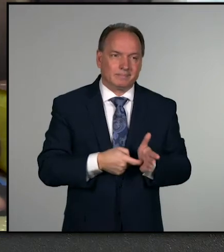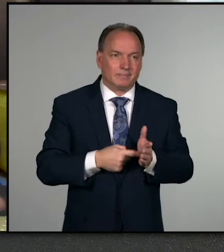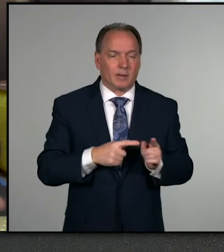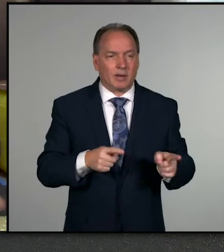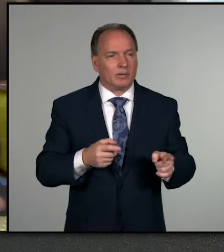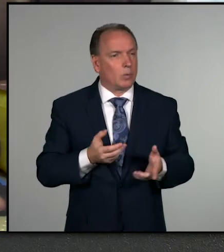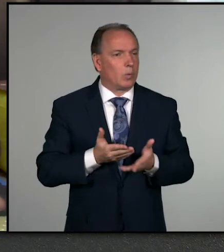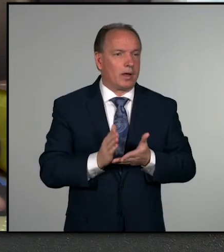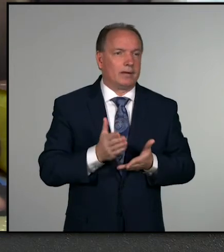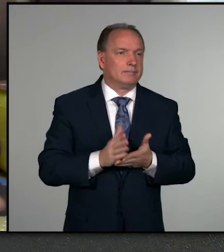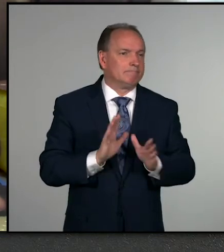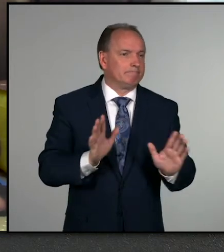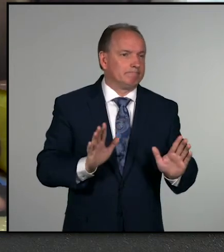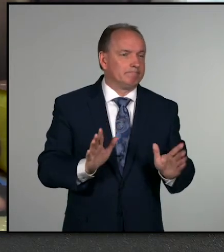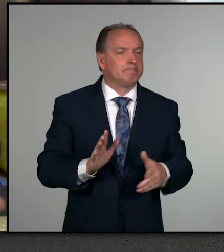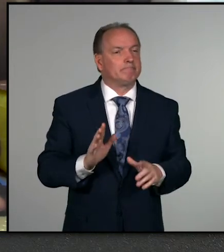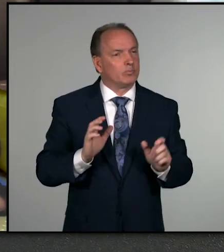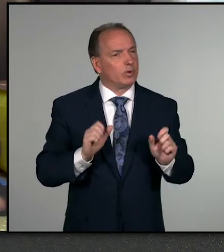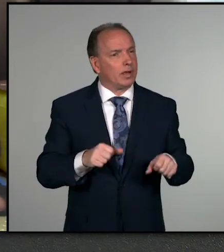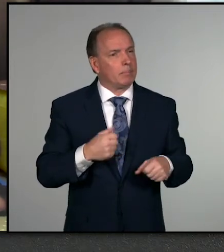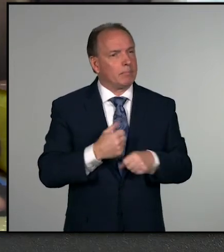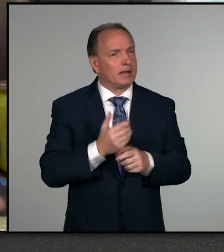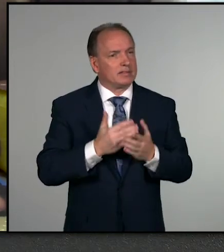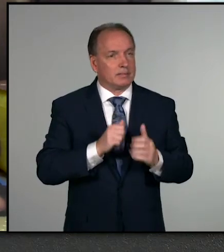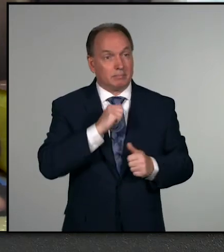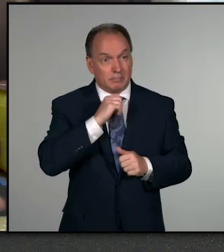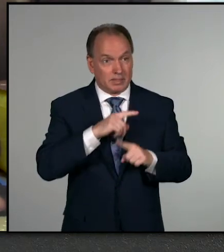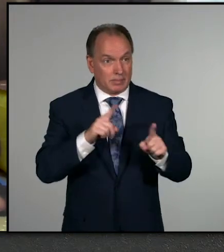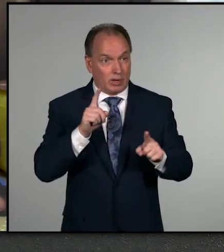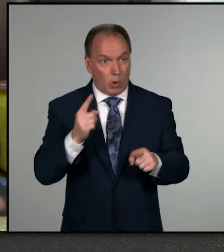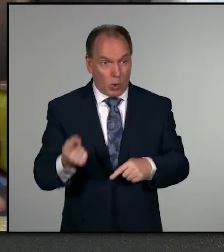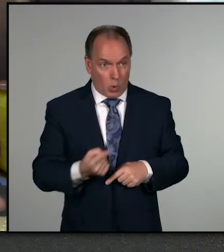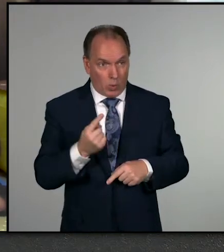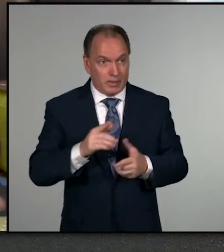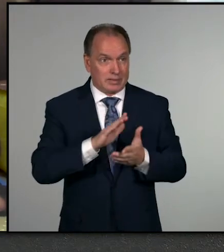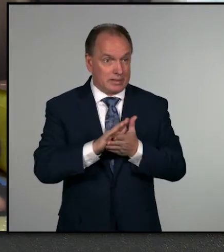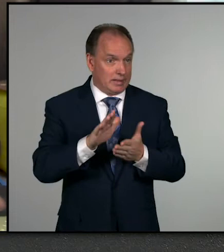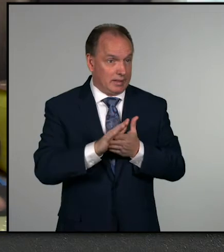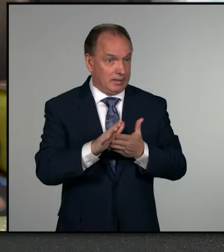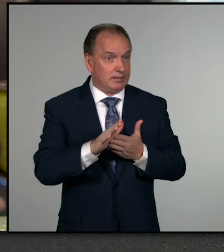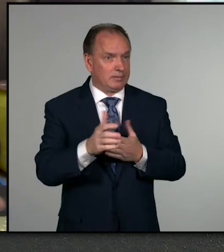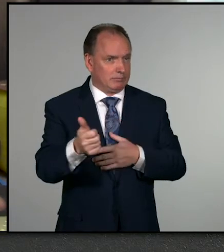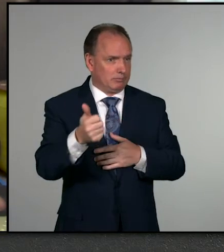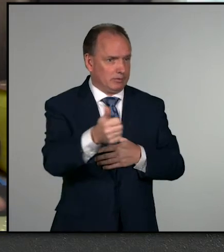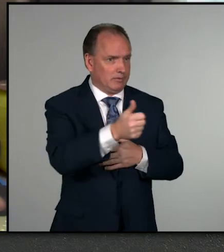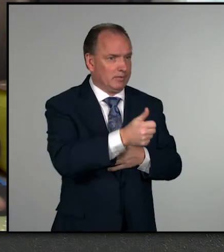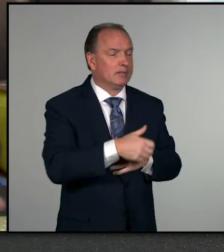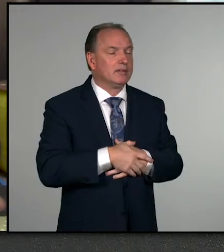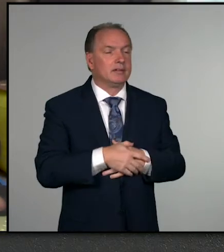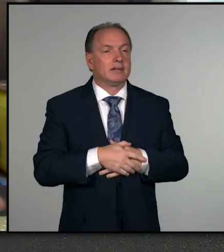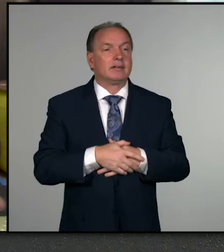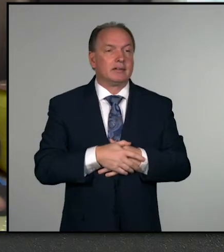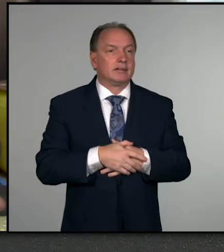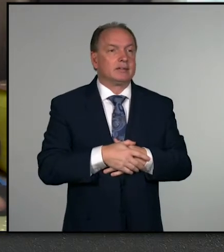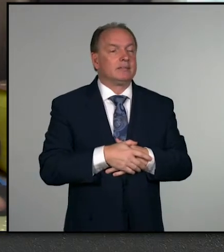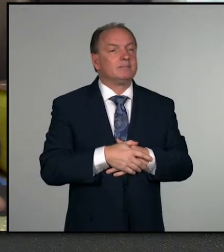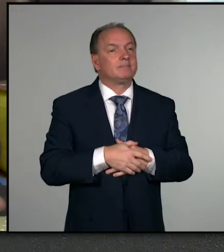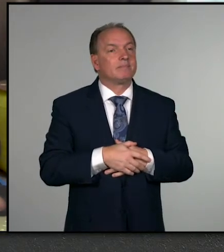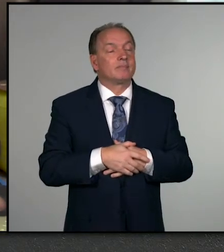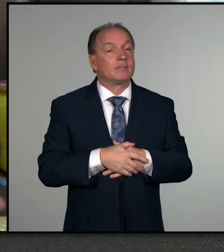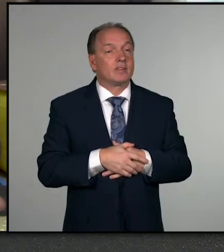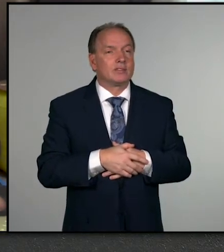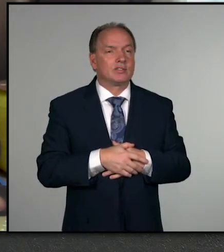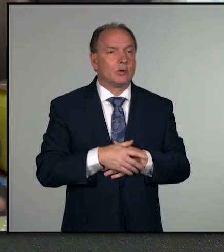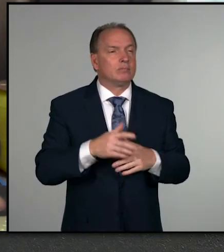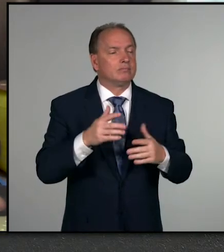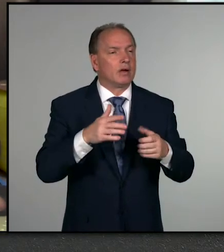okay. Huh? It's okay to be able to make some messes, but you always have to clean up after yourself. Good job.